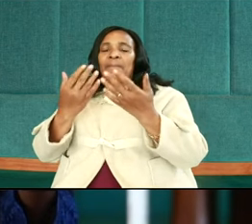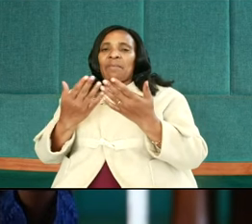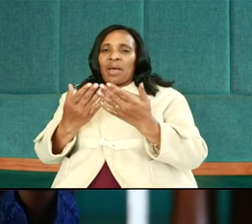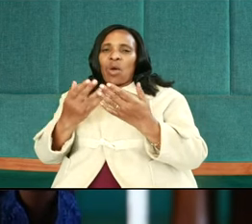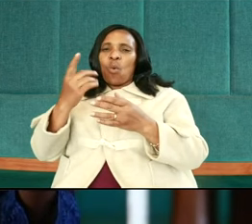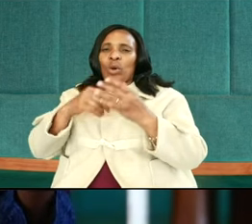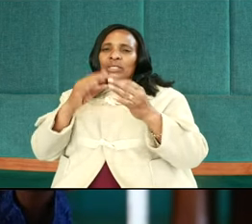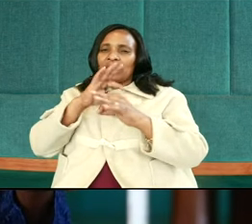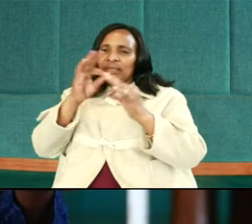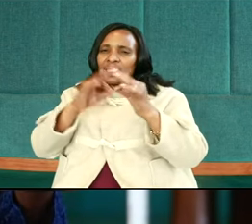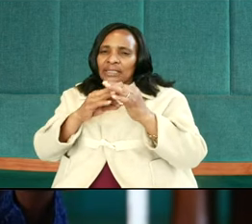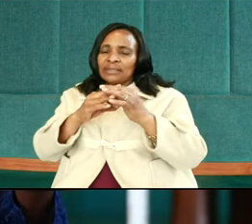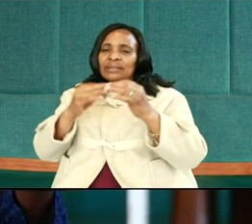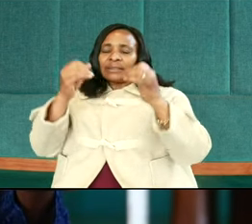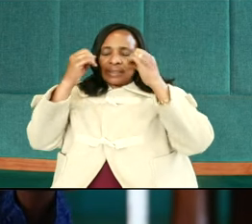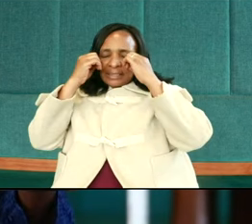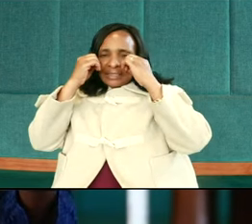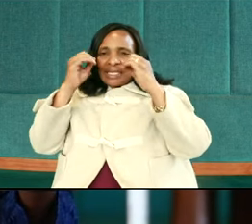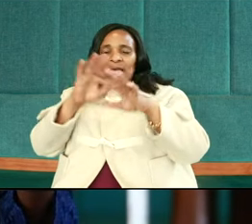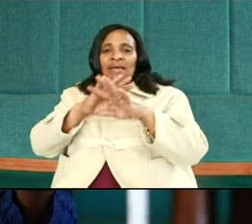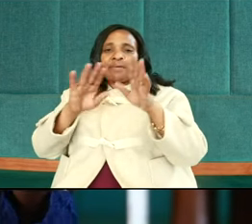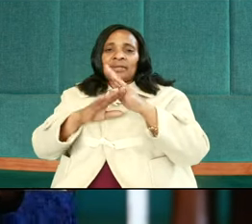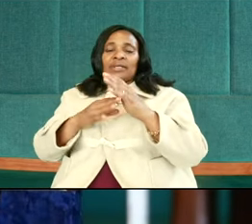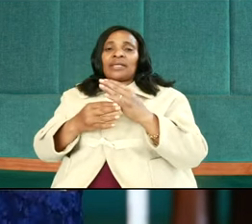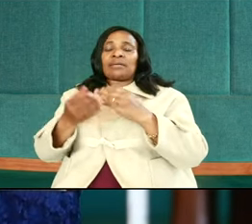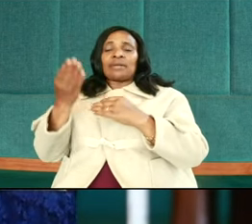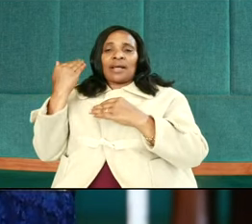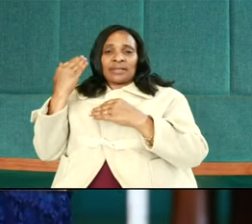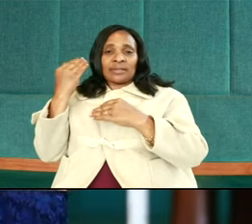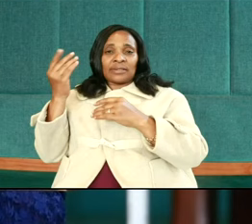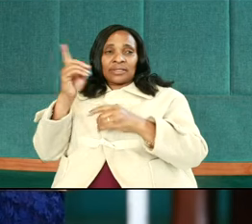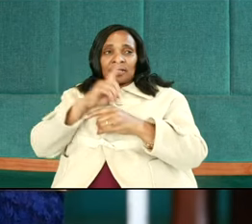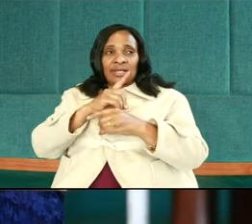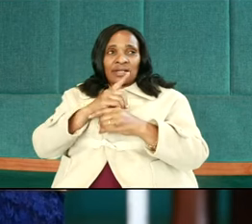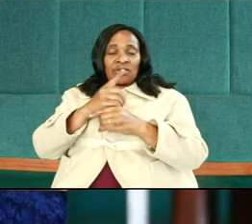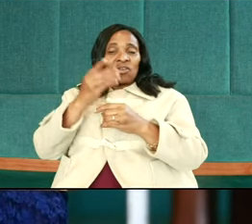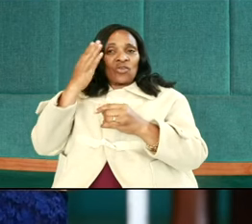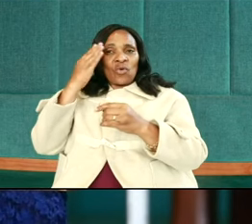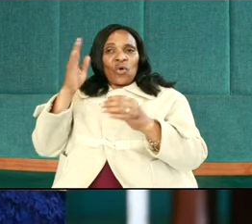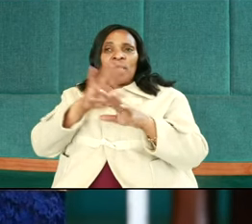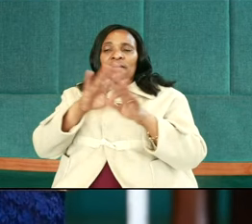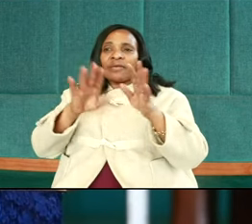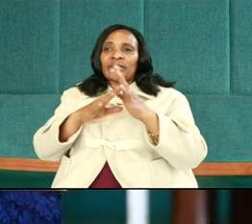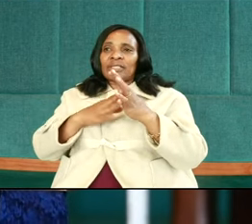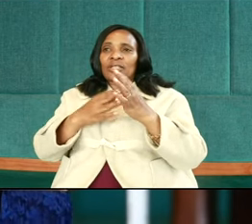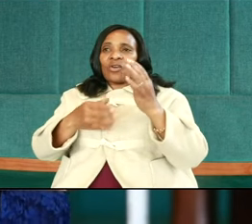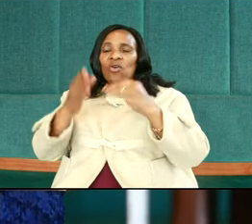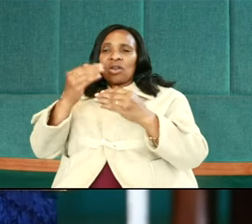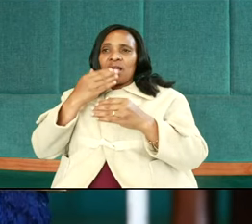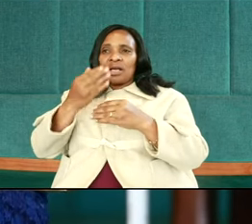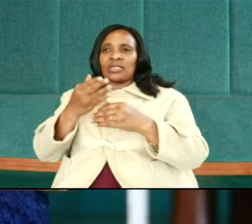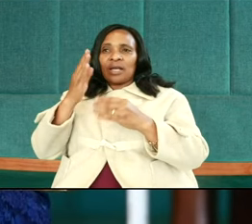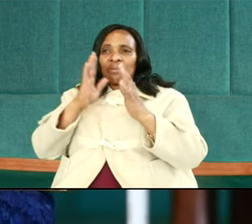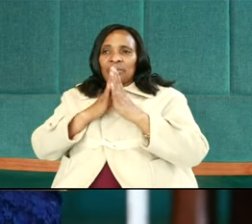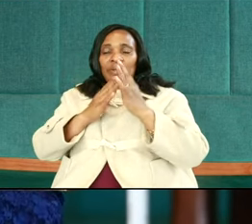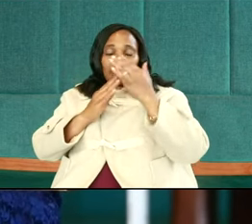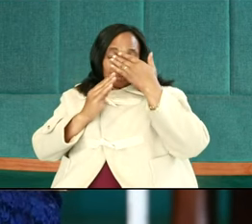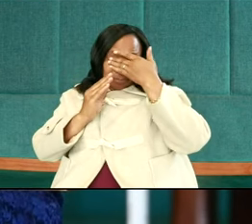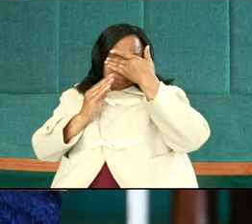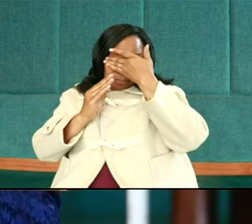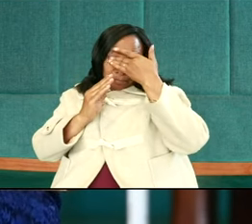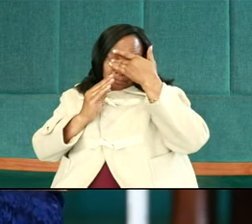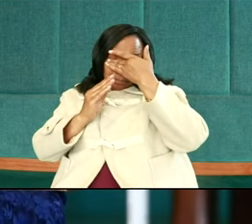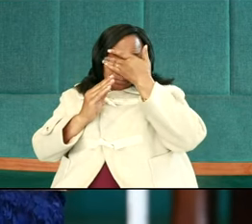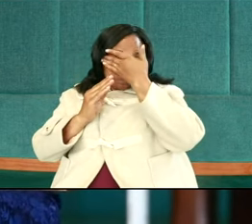previous day. She knew all the answers. God had heard her prayer. Kashish was so